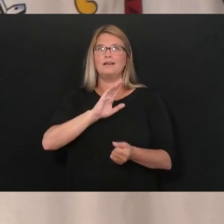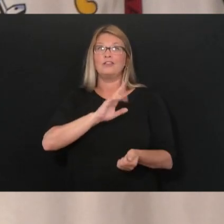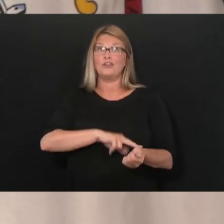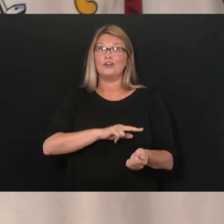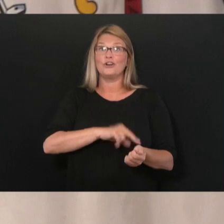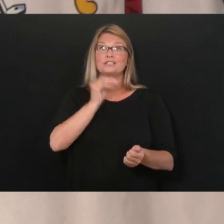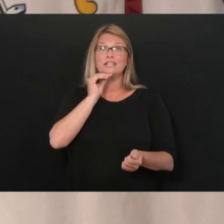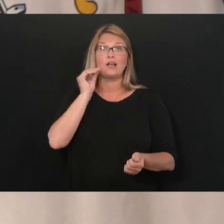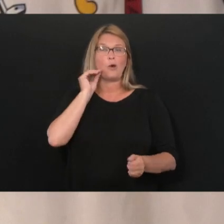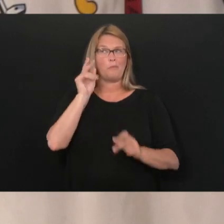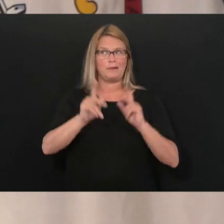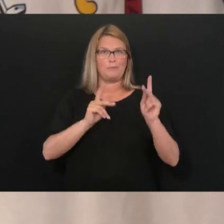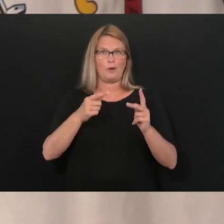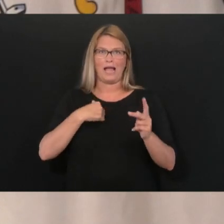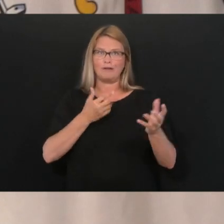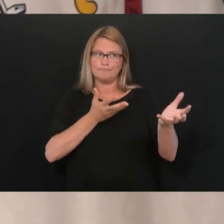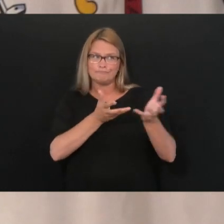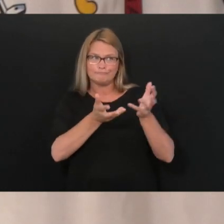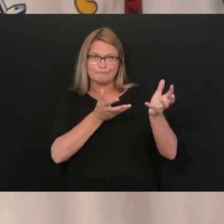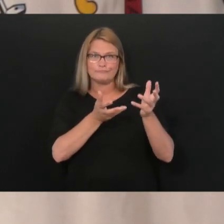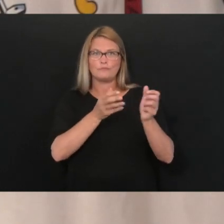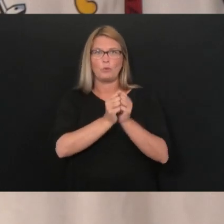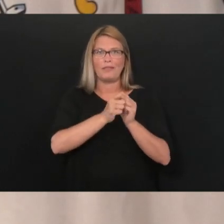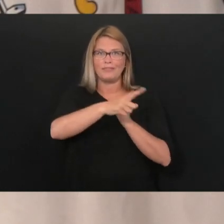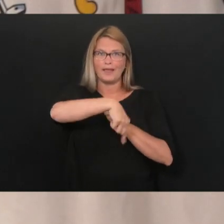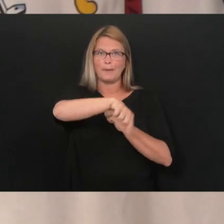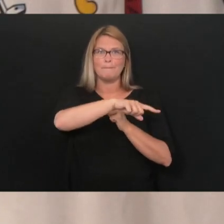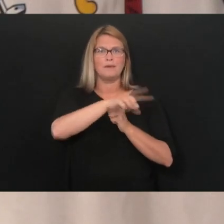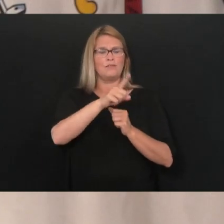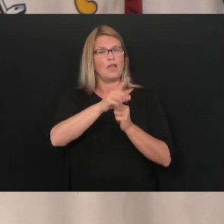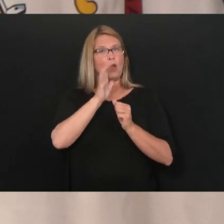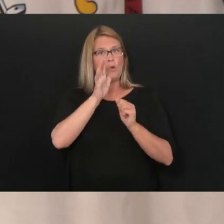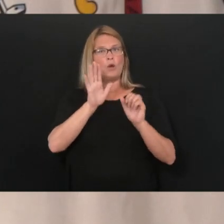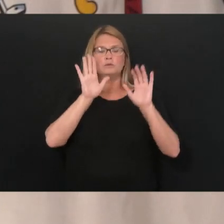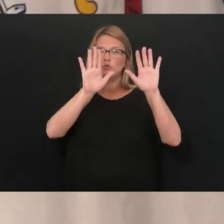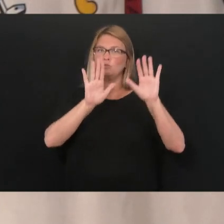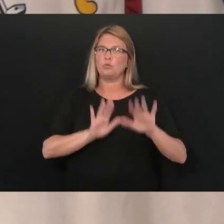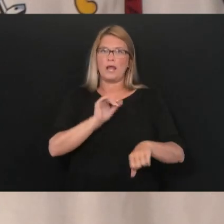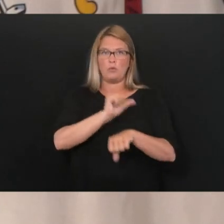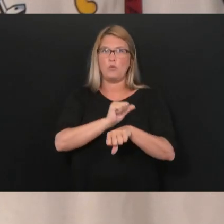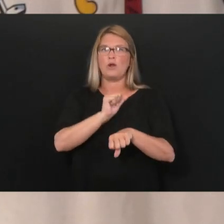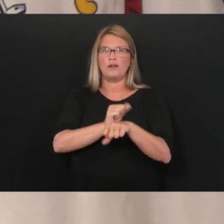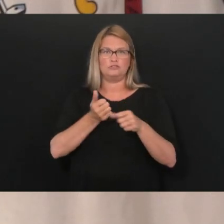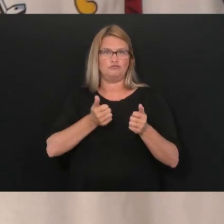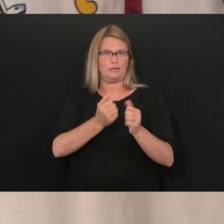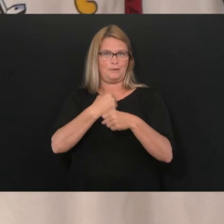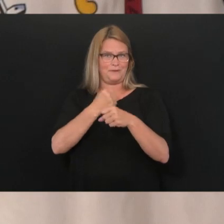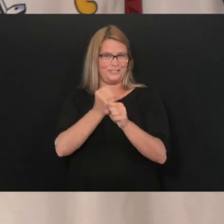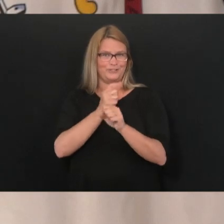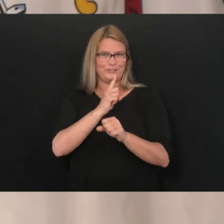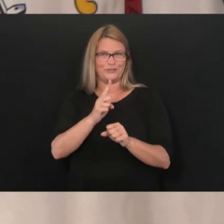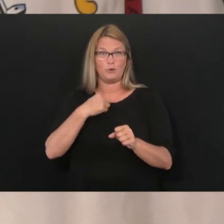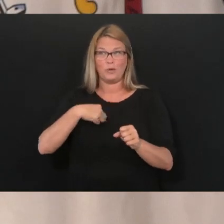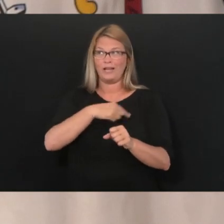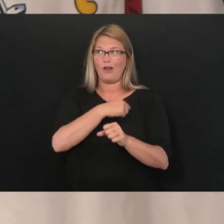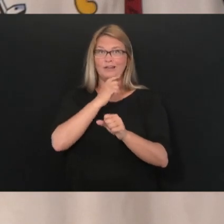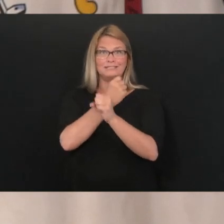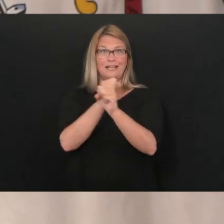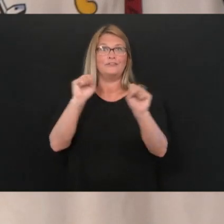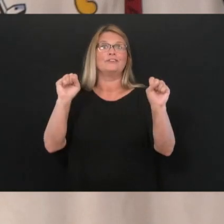of discussions with them. They're absolutely going to do great work in trying to assure that we protect